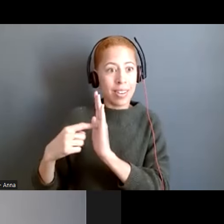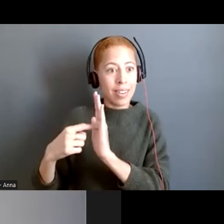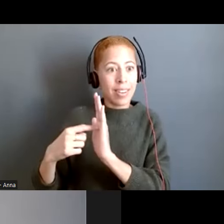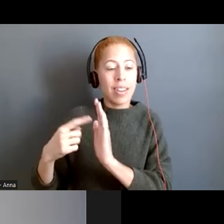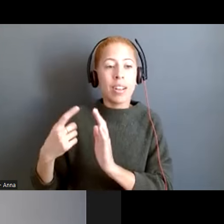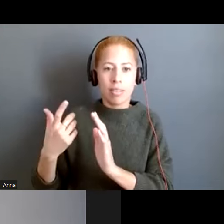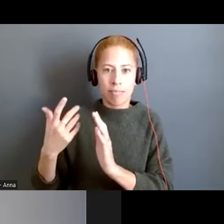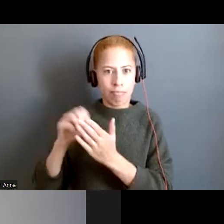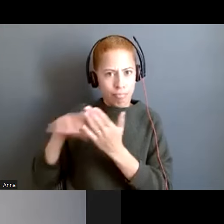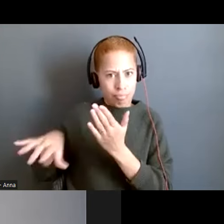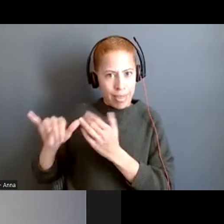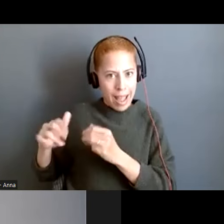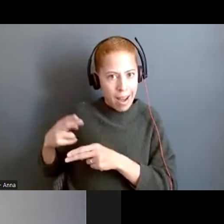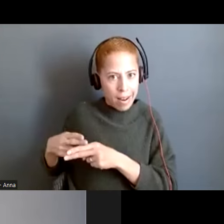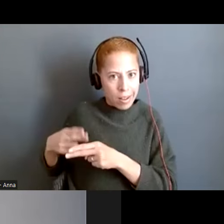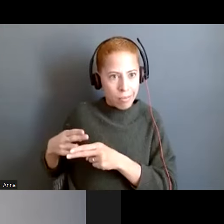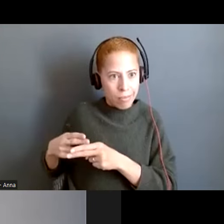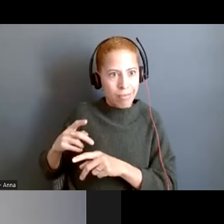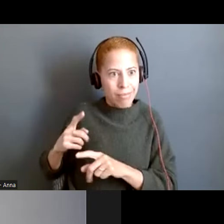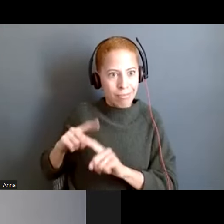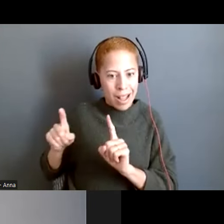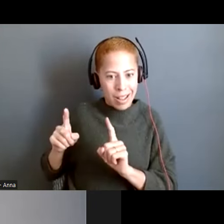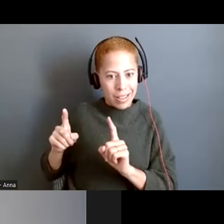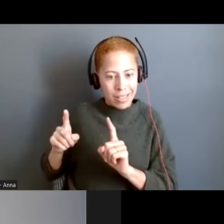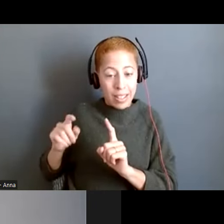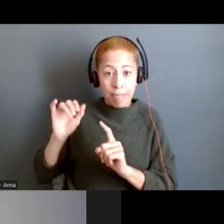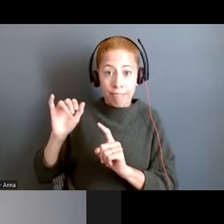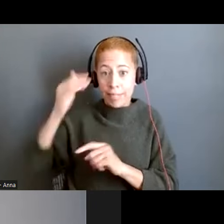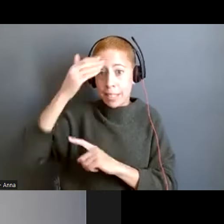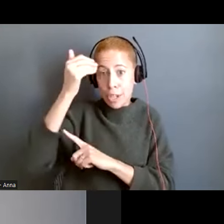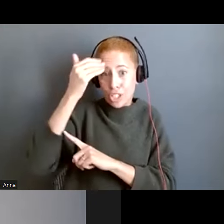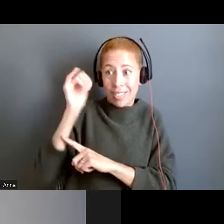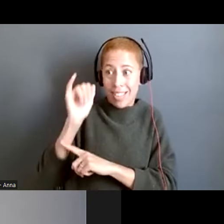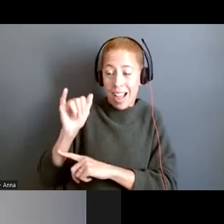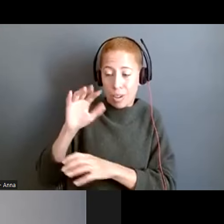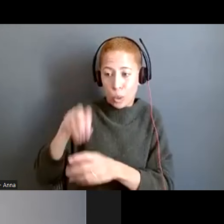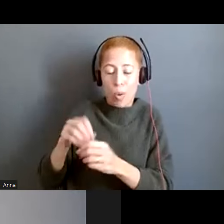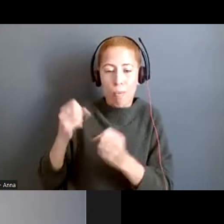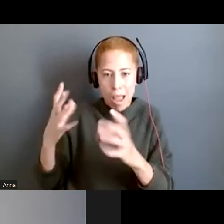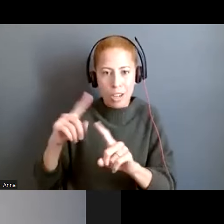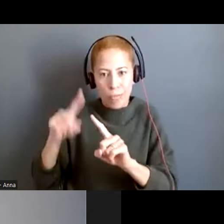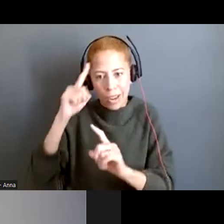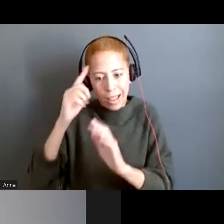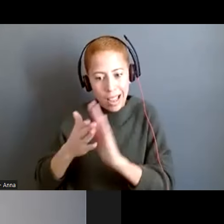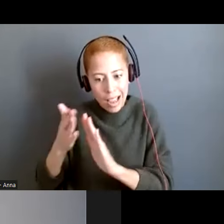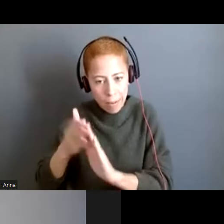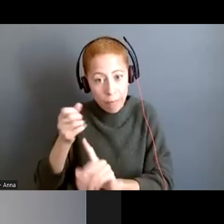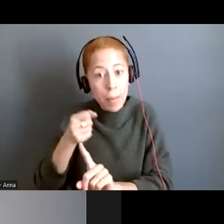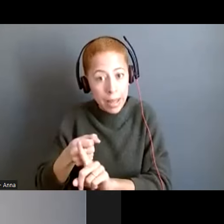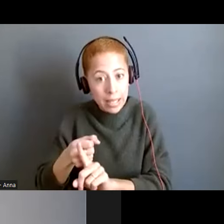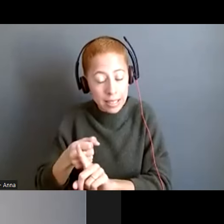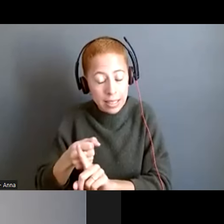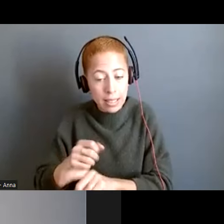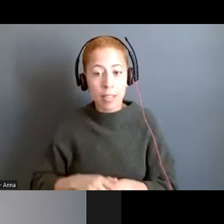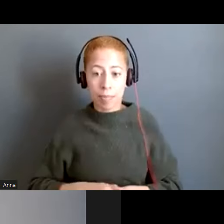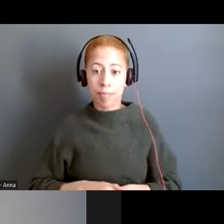about and is now included in all kinds of different cognitive impacts. What that I think does is it allows people